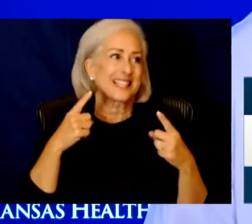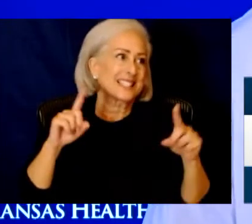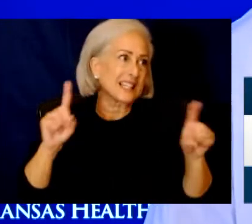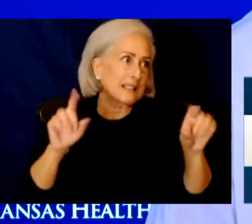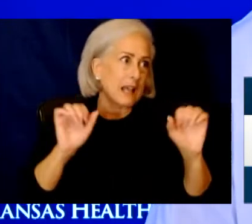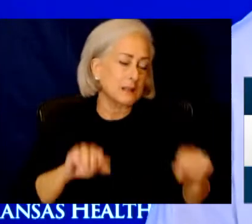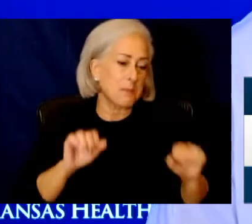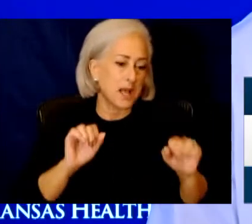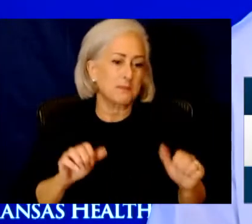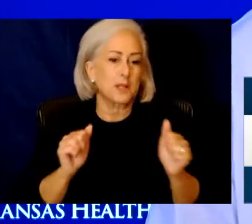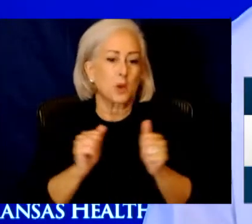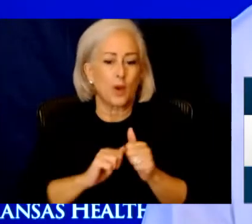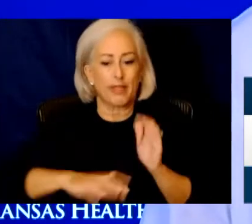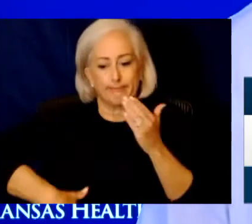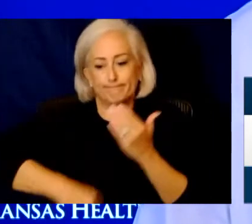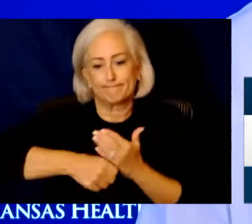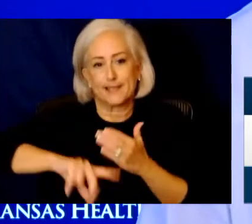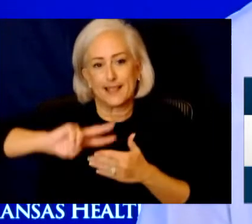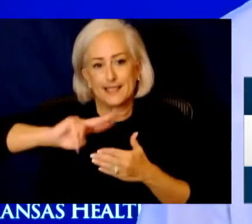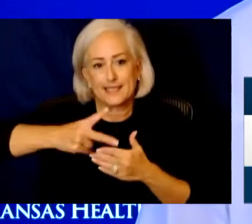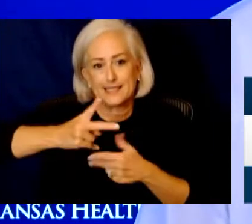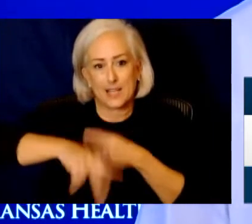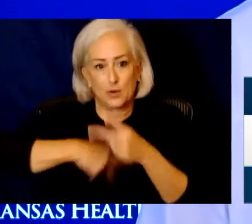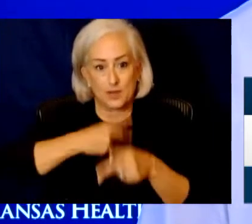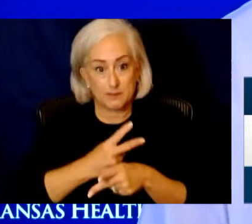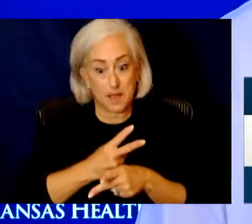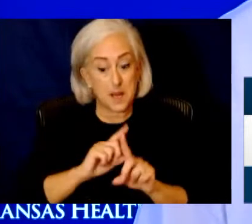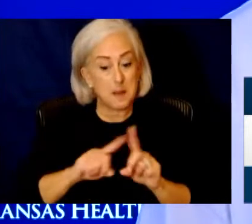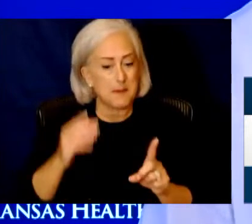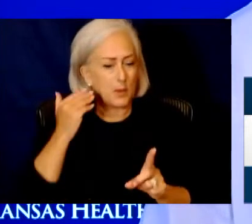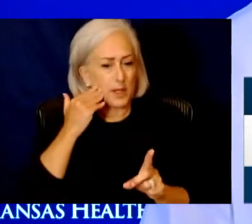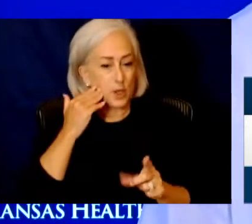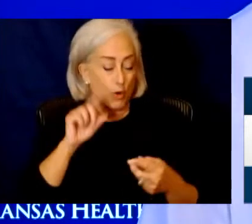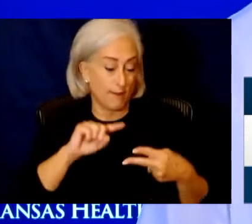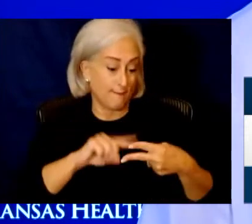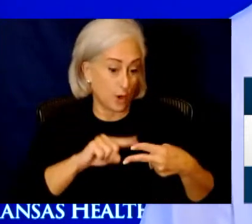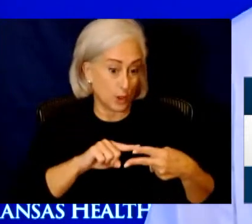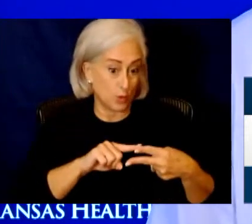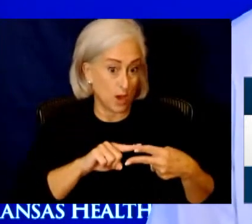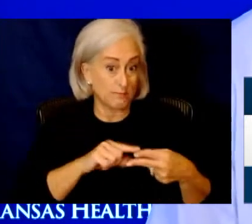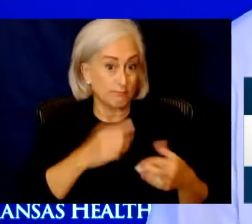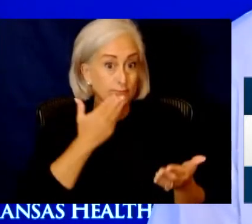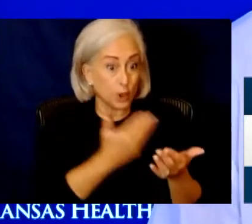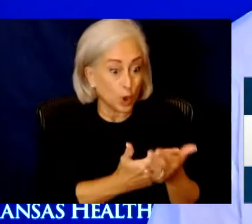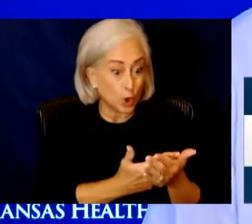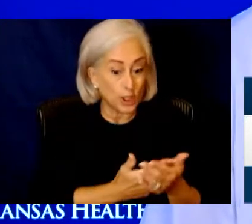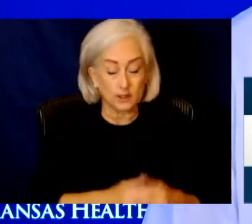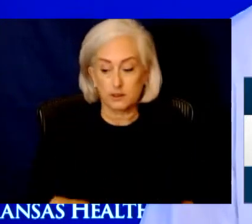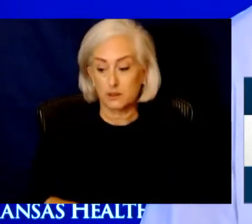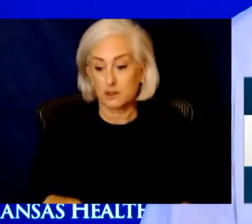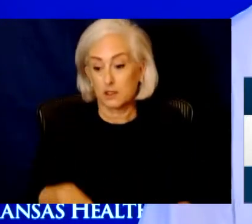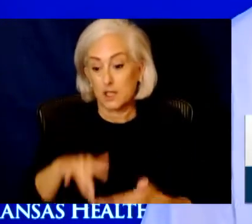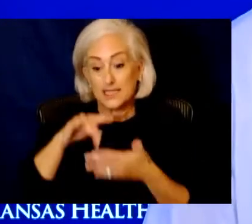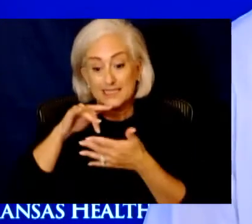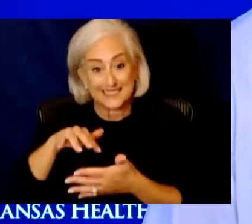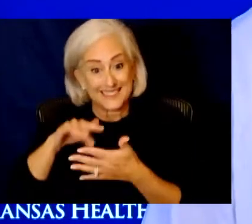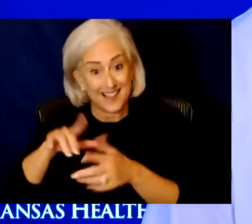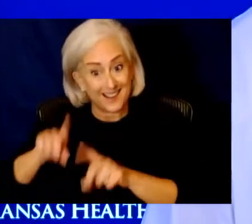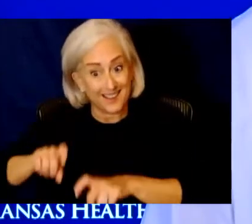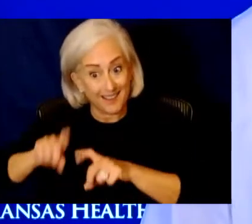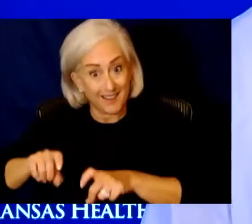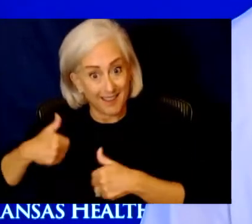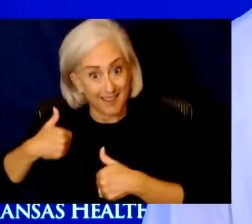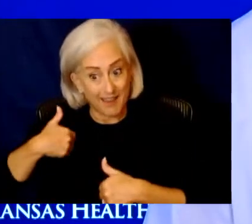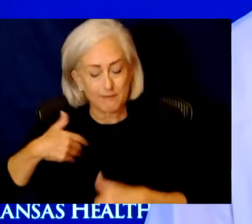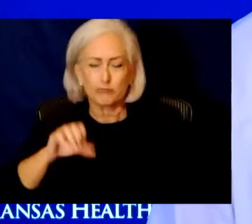has really proven to be very good. So are there trials? Well, there have been trials. That's where they got some of the data from, but also the long-term